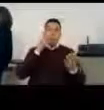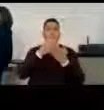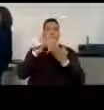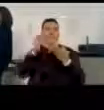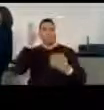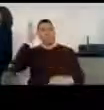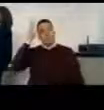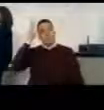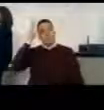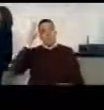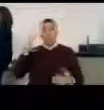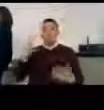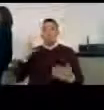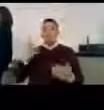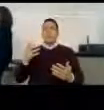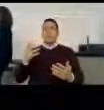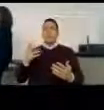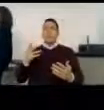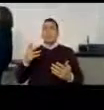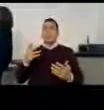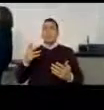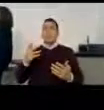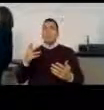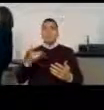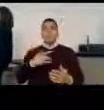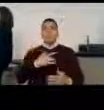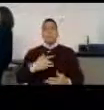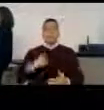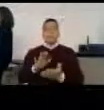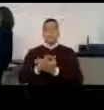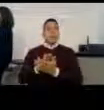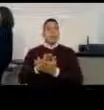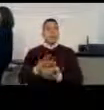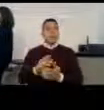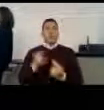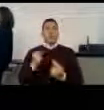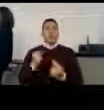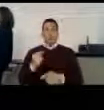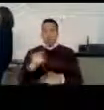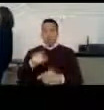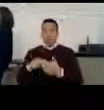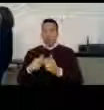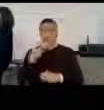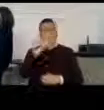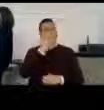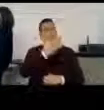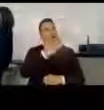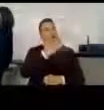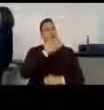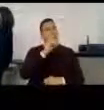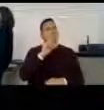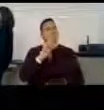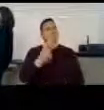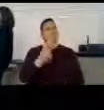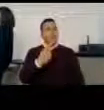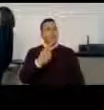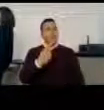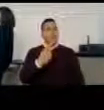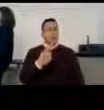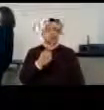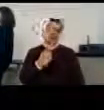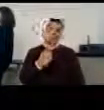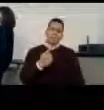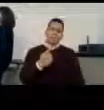dads. There is a history of calling the mom first in schools that teachers do. It's sort of the way